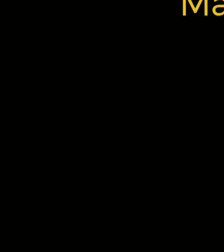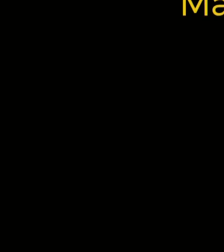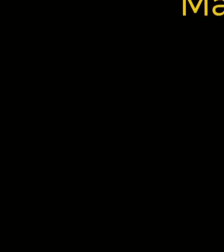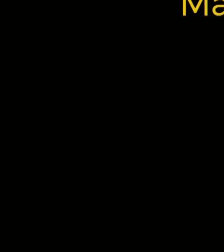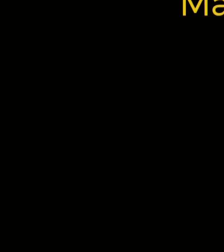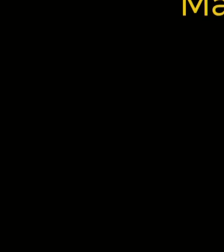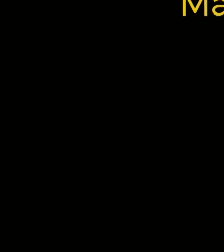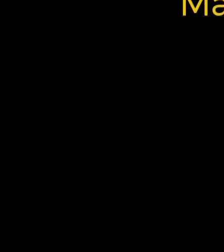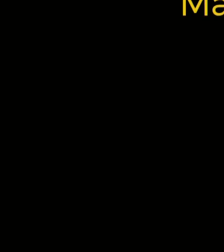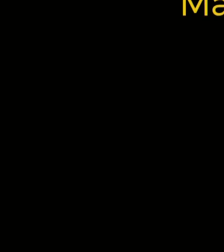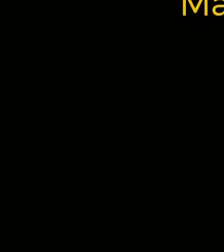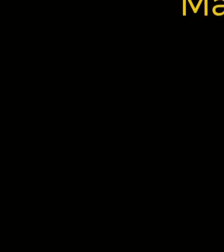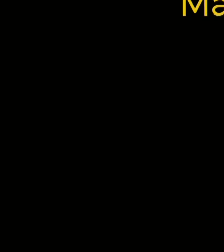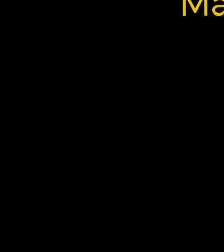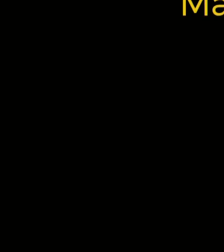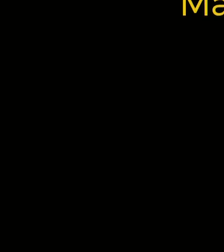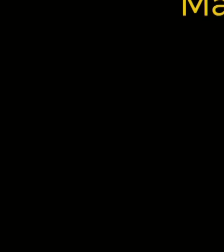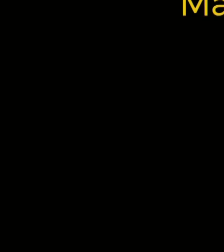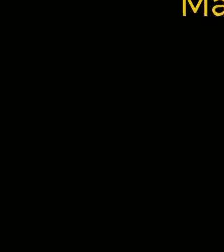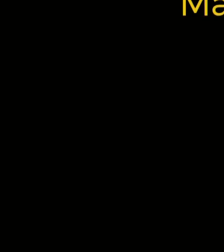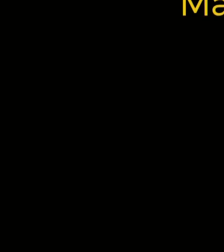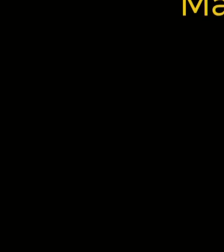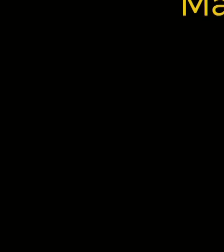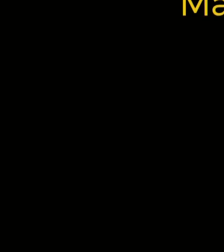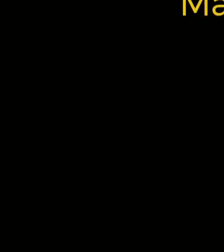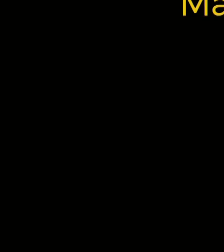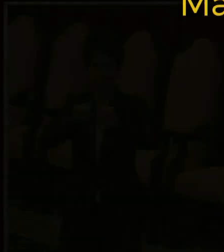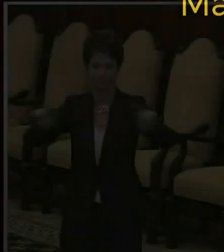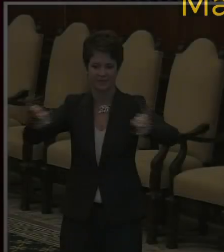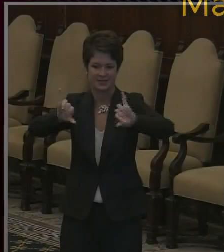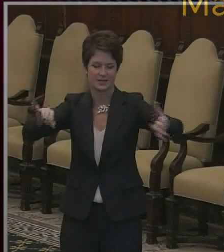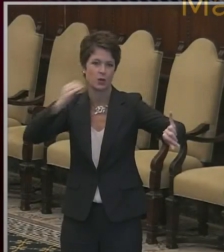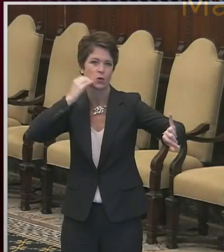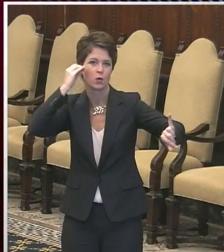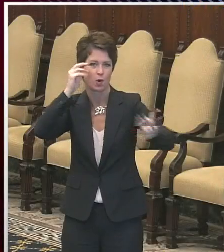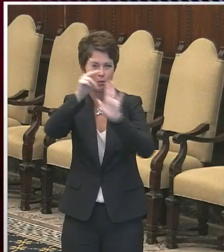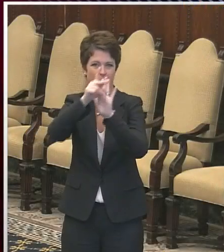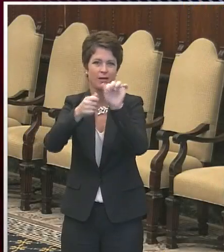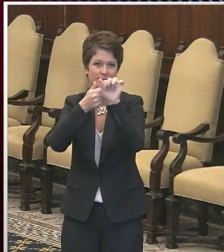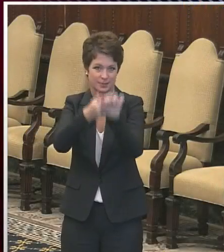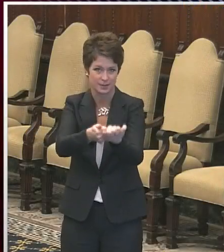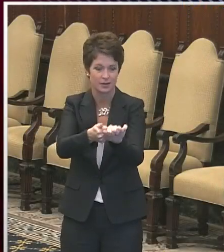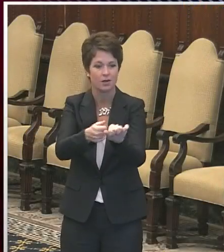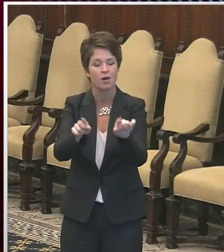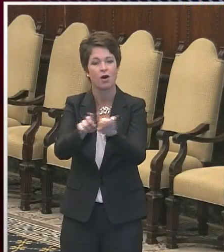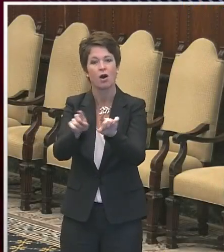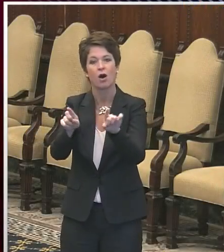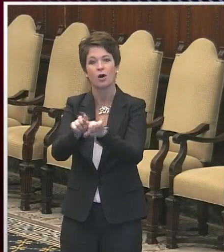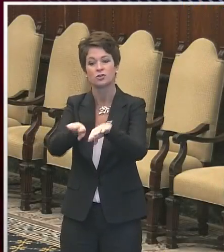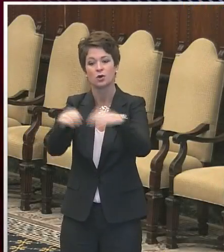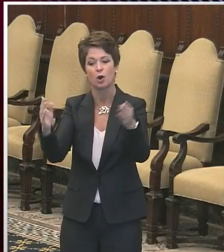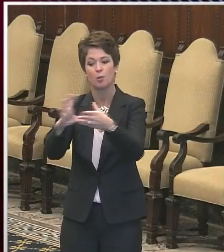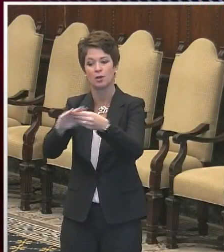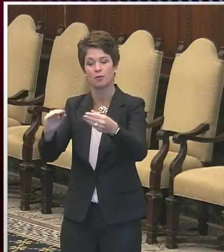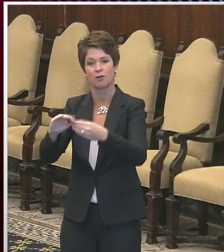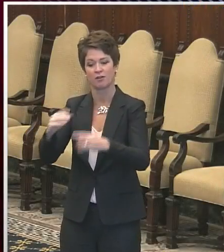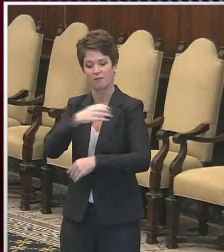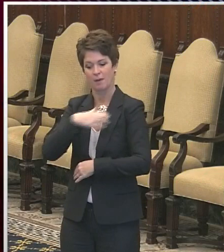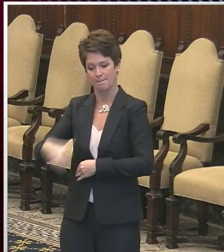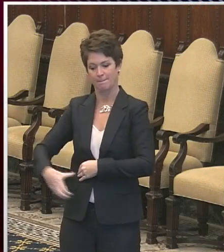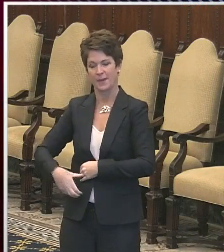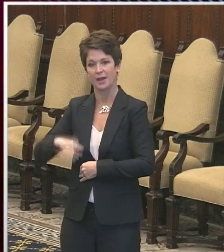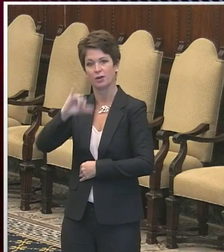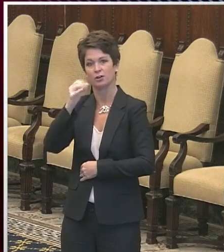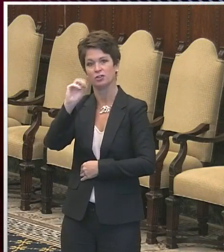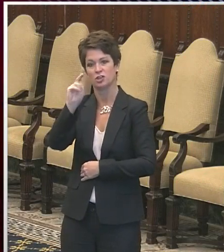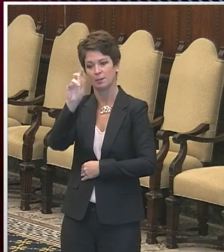joining the briefing virtually to adhere to social distancing guidelines. And we begin our briefing with opening remarks from Mayor Jim